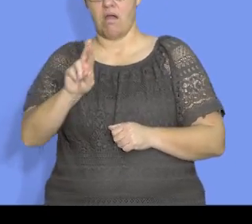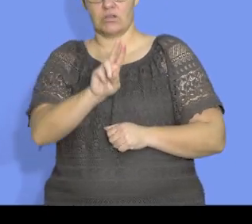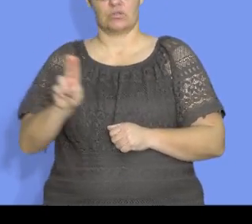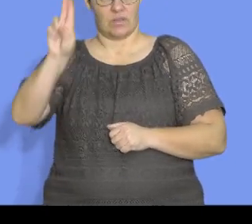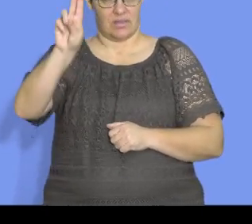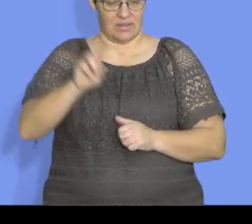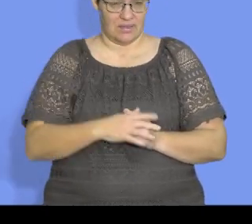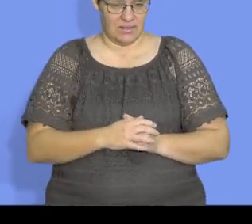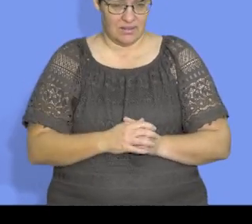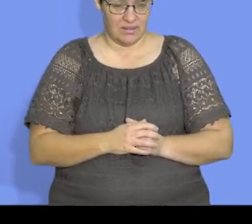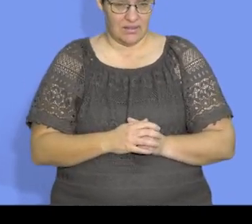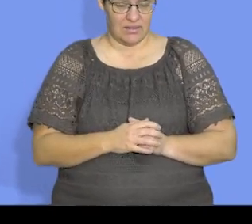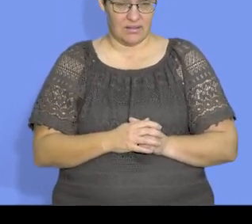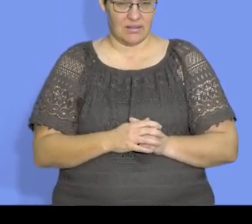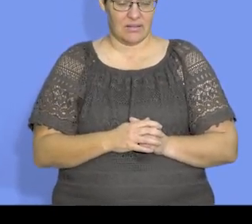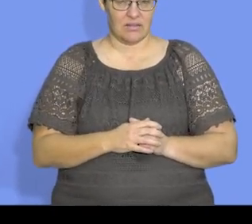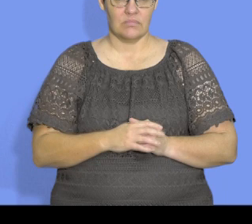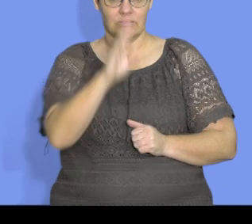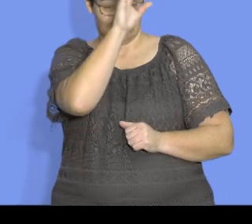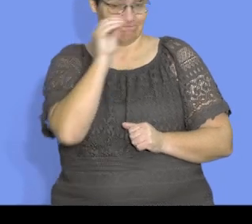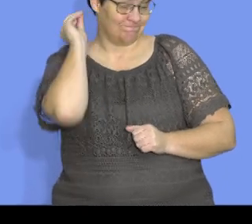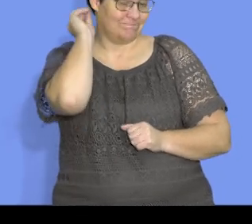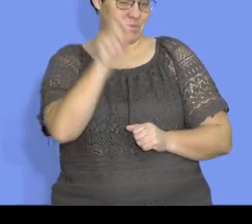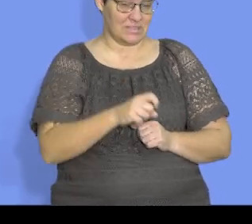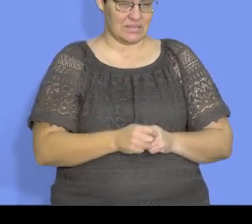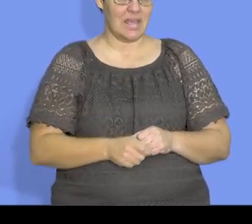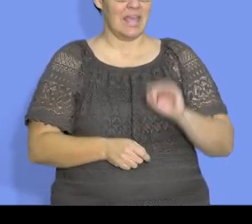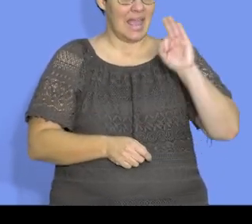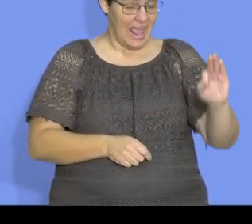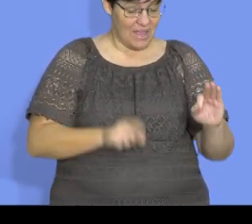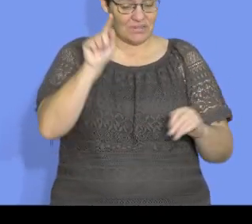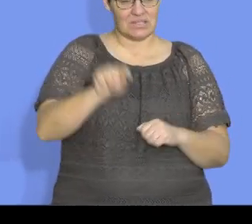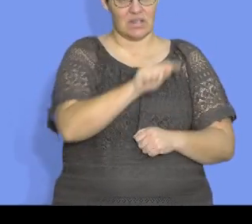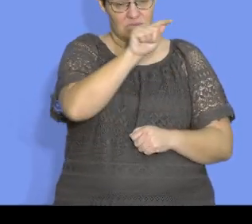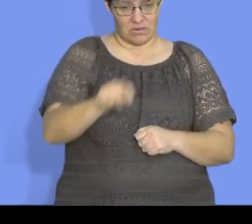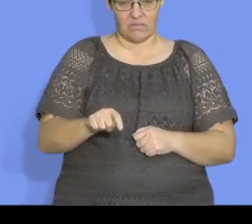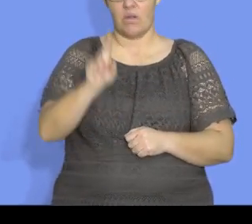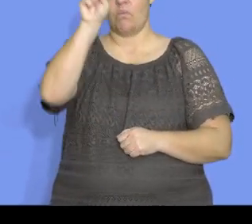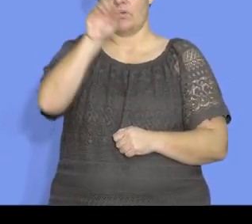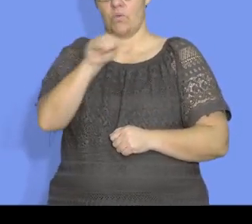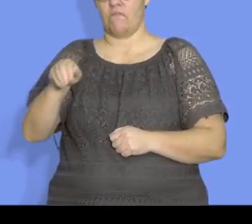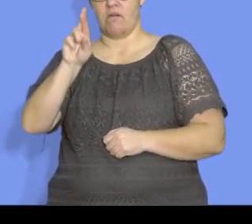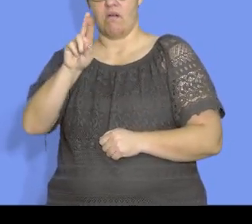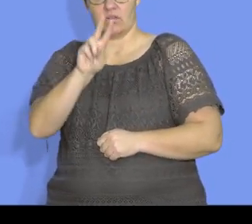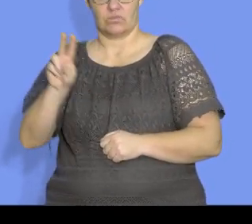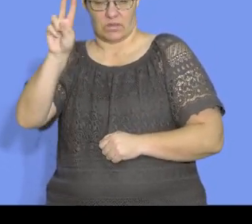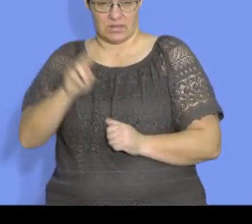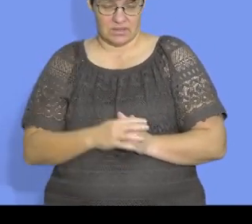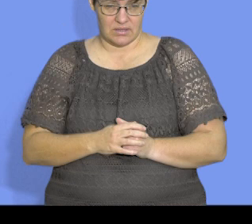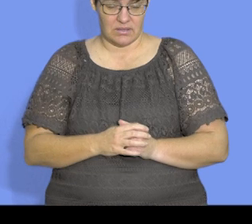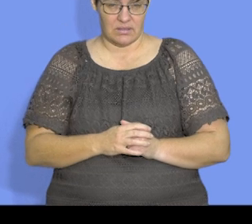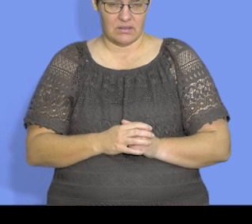over r squared. So I want to take a note of that. F is directly proportional to 1 over r